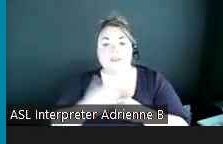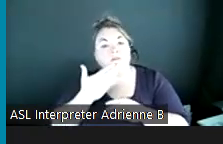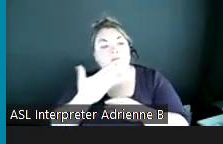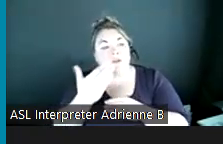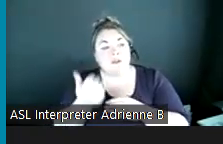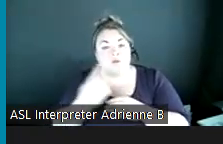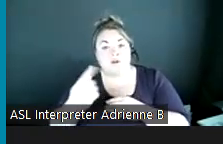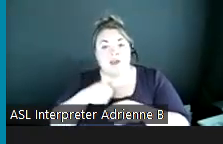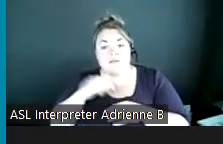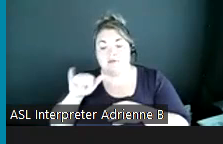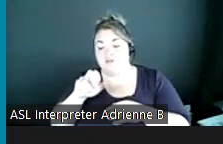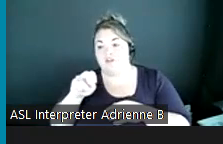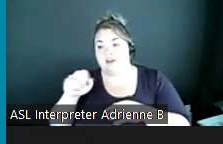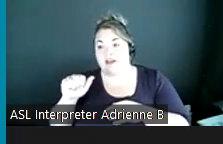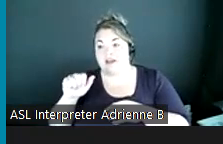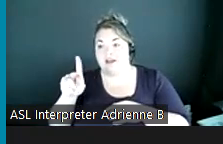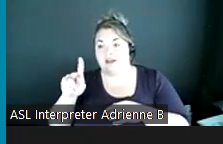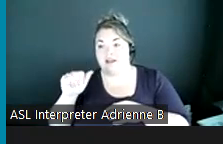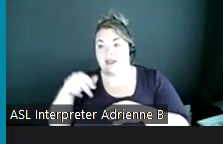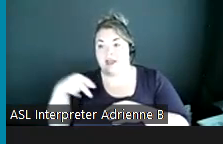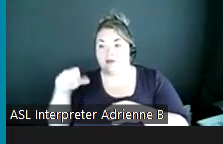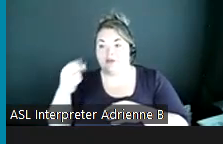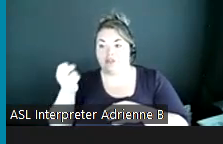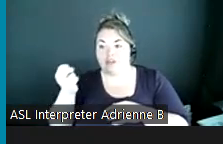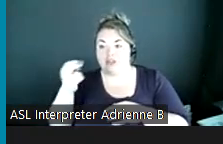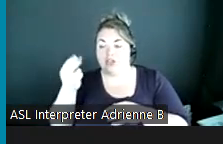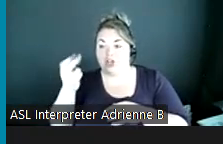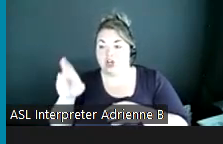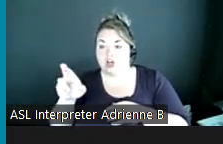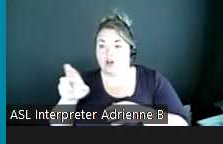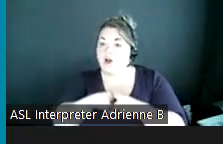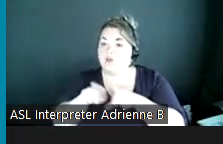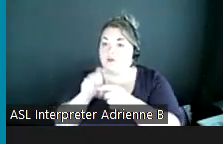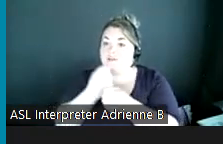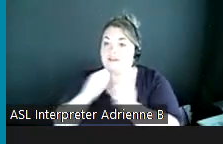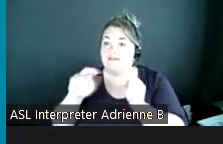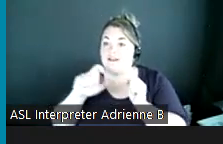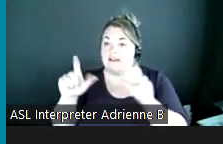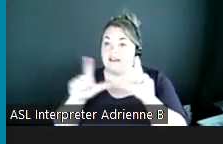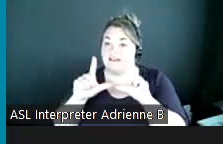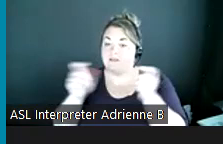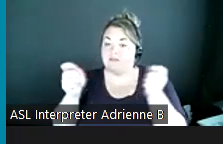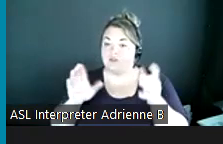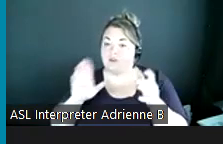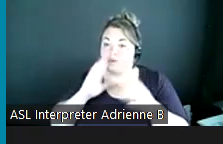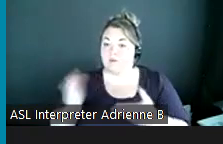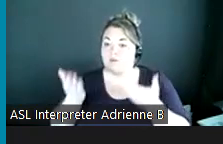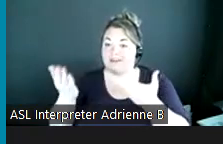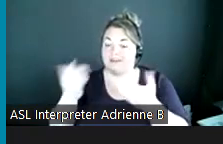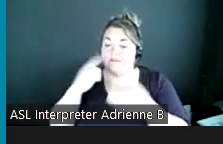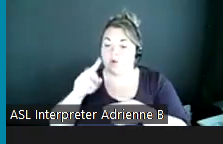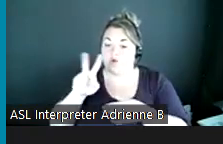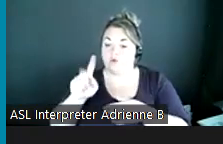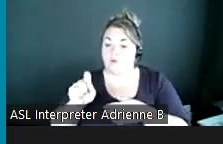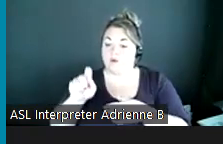everyone. My name is Jenna Kapp, she, her pronouns, and I'm also a Safety Net licensing manager, and I will be presenting on 2.12